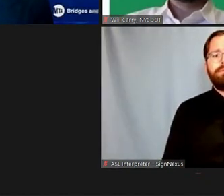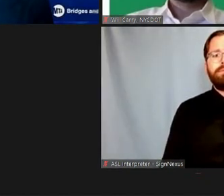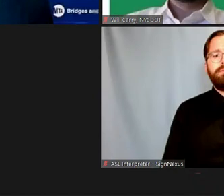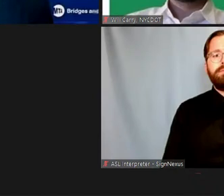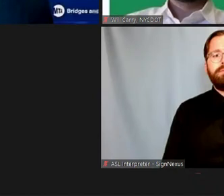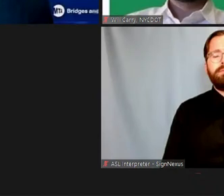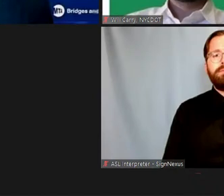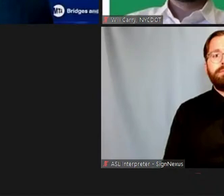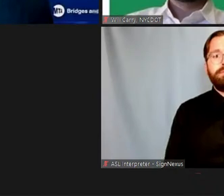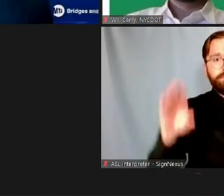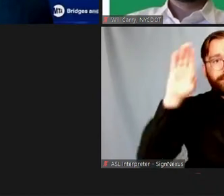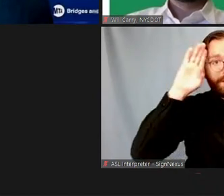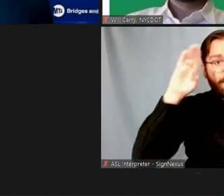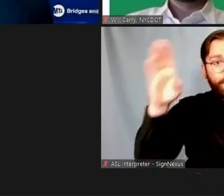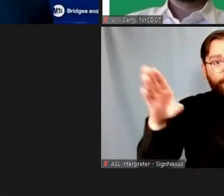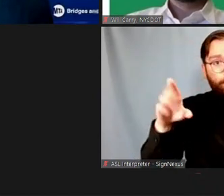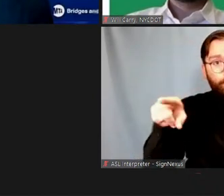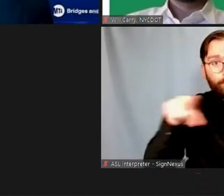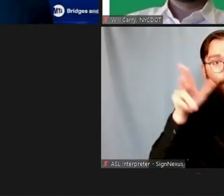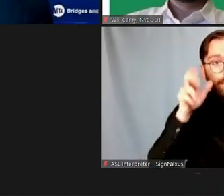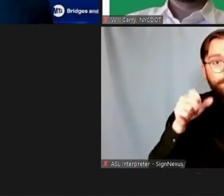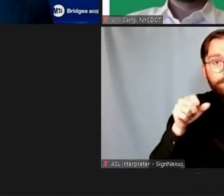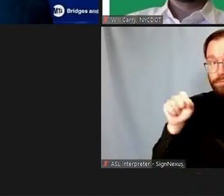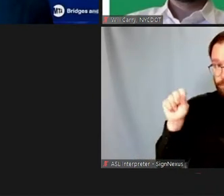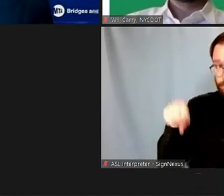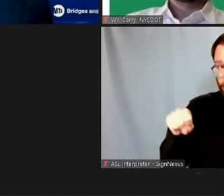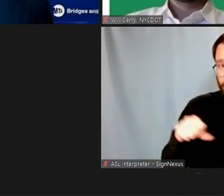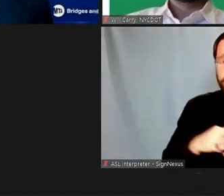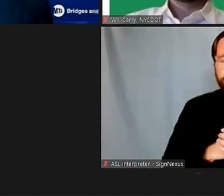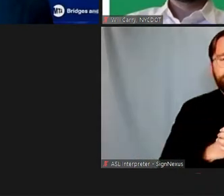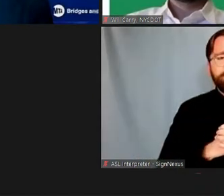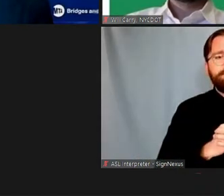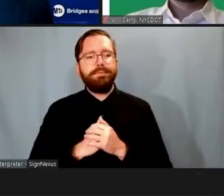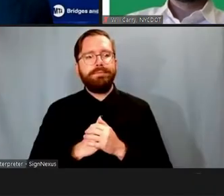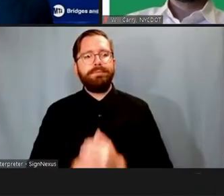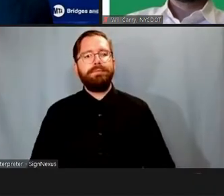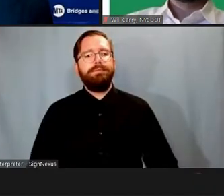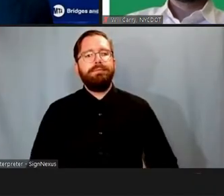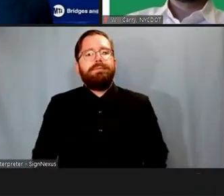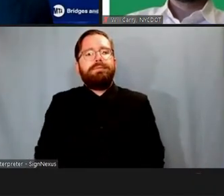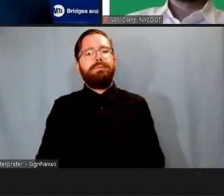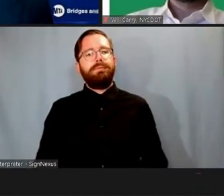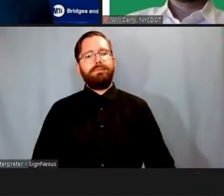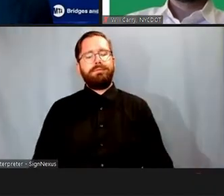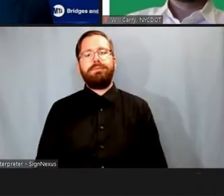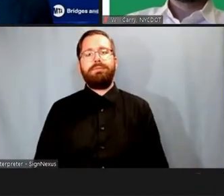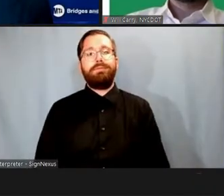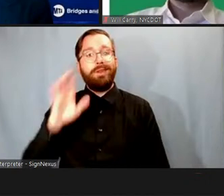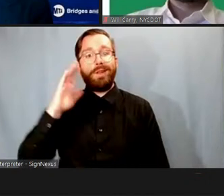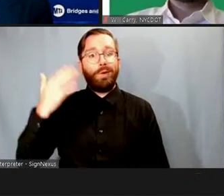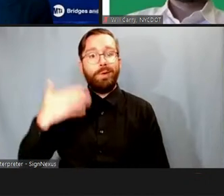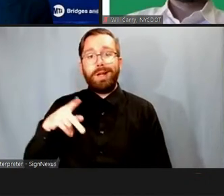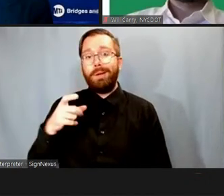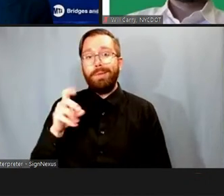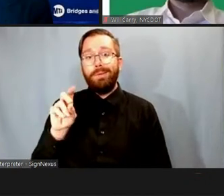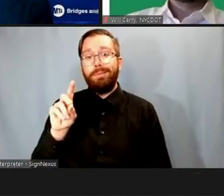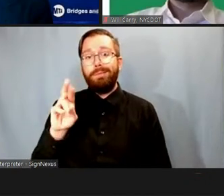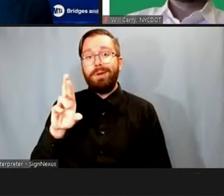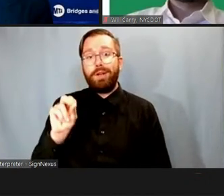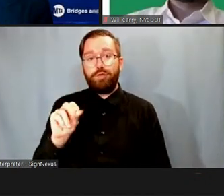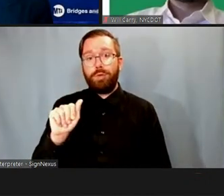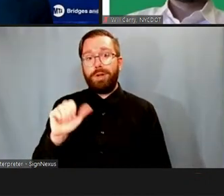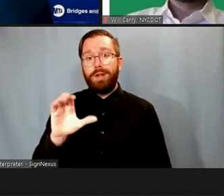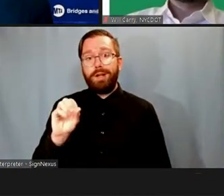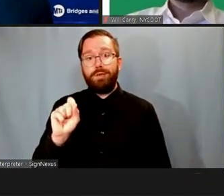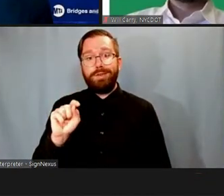hello can you hear me yes we can okay yeah my name is pedro acosta and i'm a driver for